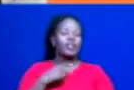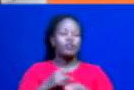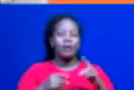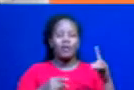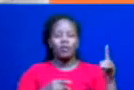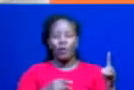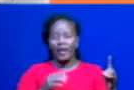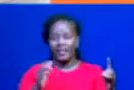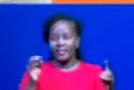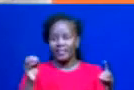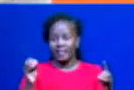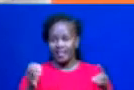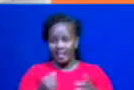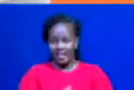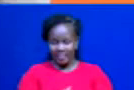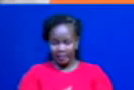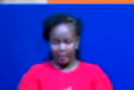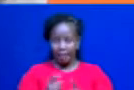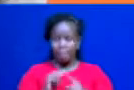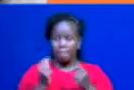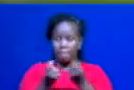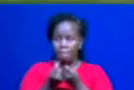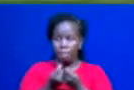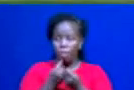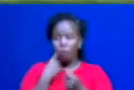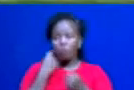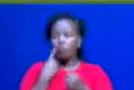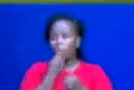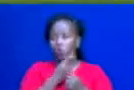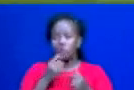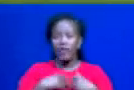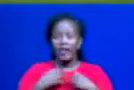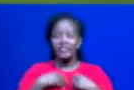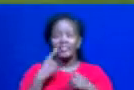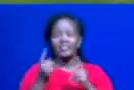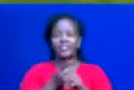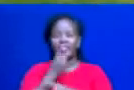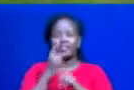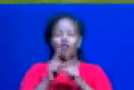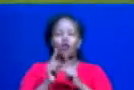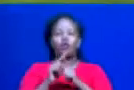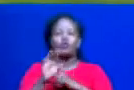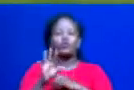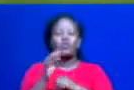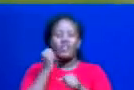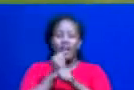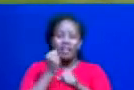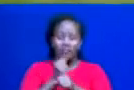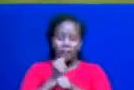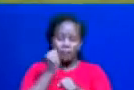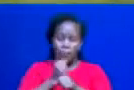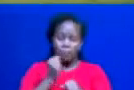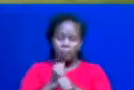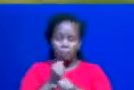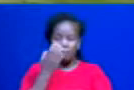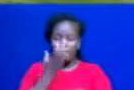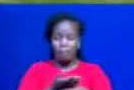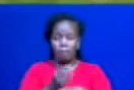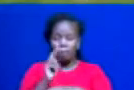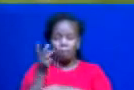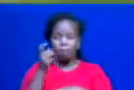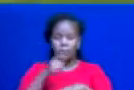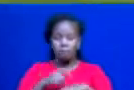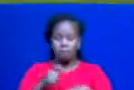National Stadium. The Brewers dominated the match right from the start, and their efforts bore fruit in the second minute when